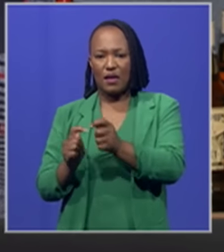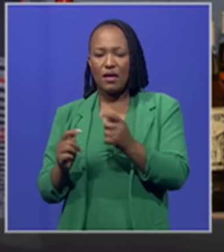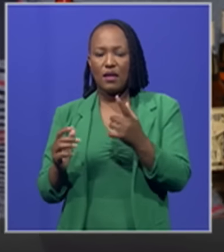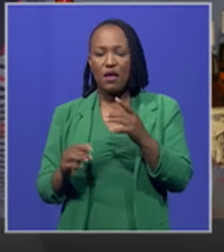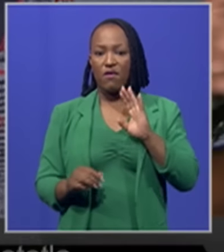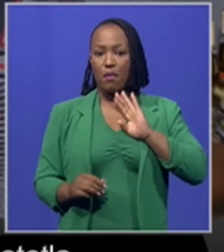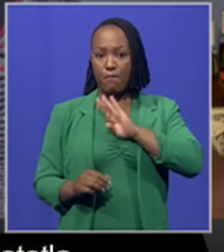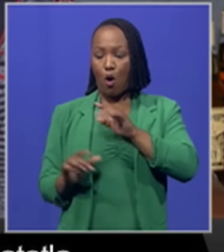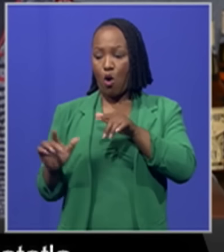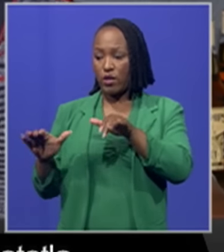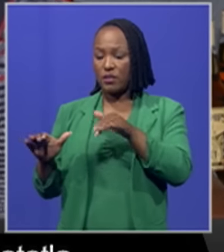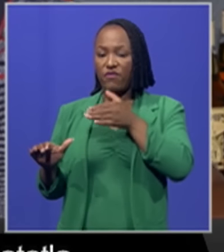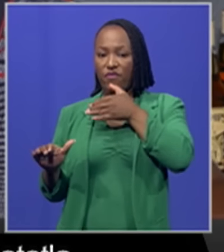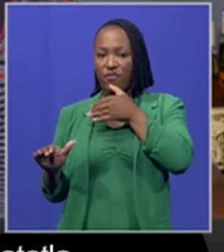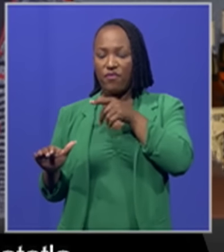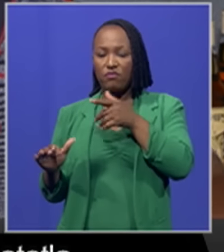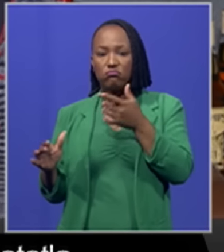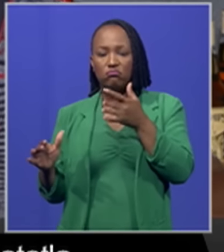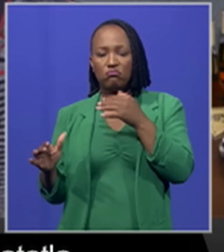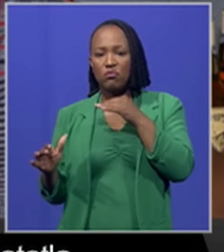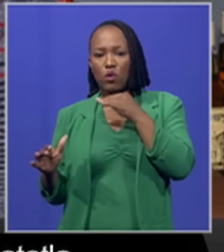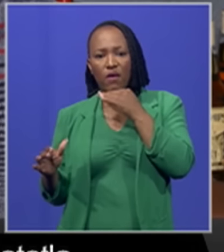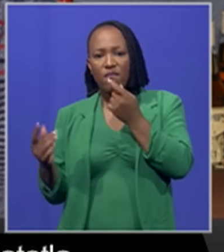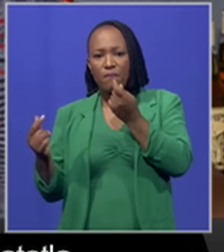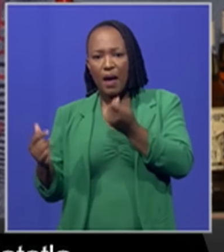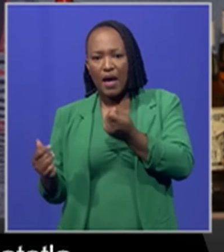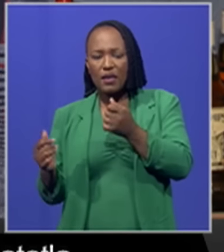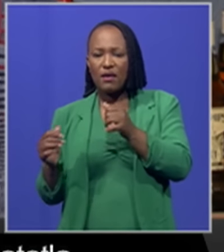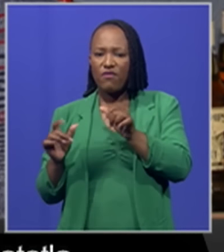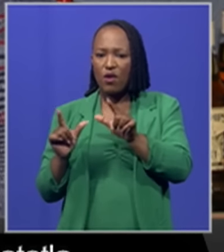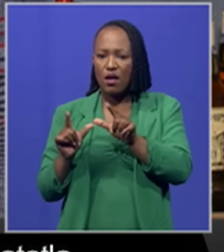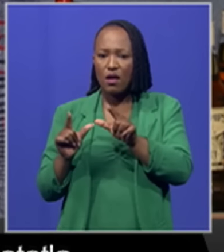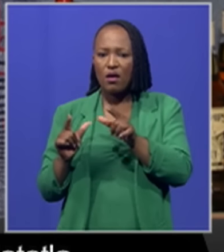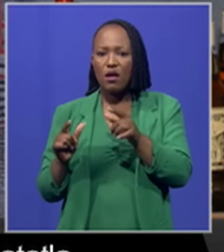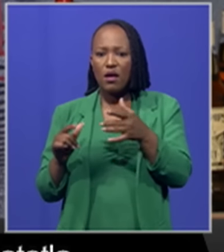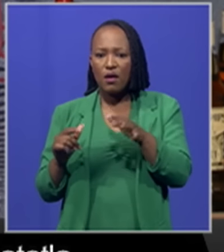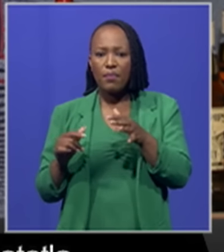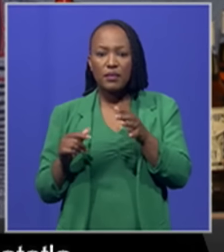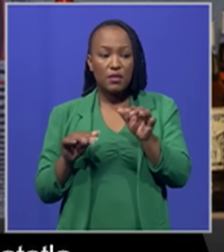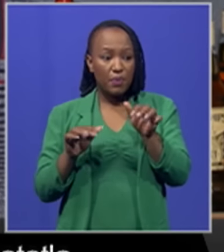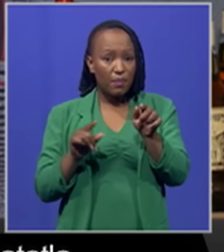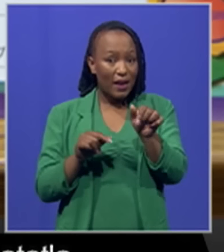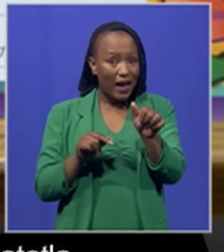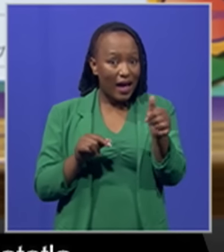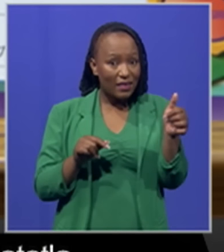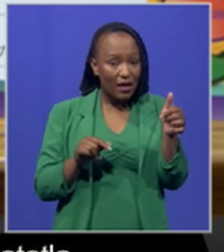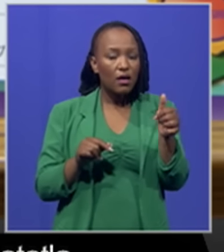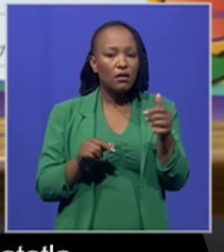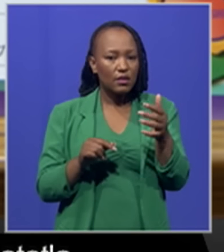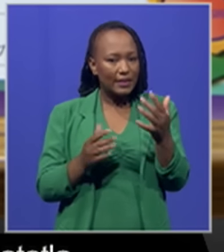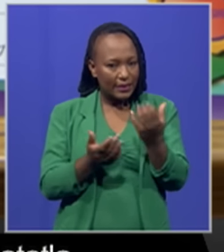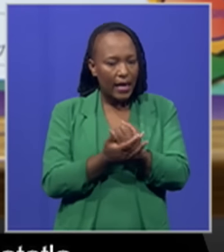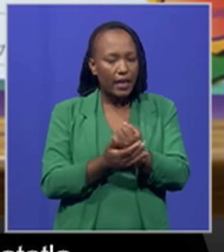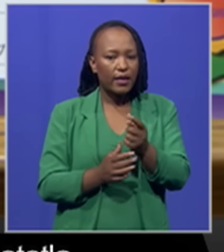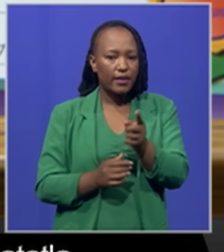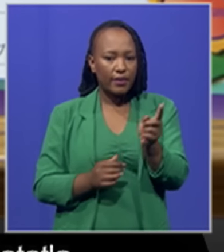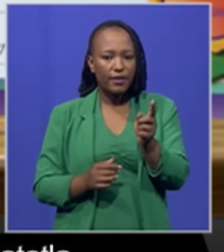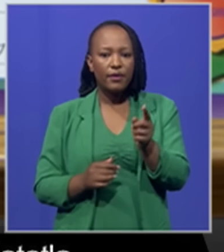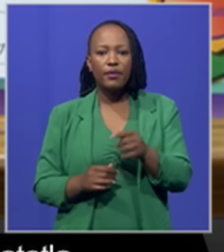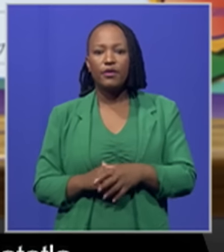feel gore e ya shorta ka di tšhelete tsa di licenses a e dinke from these other people. Mokgatlho wa bagwebi